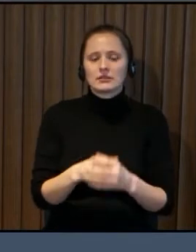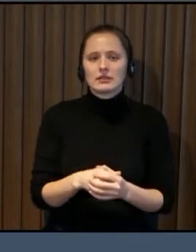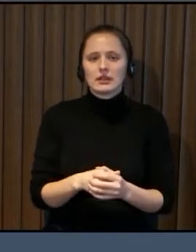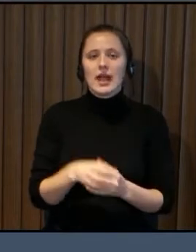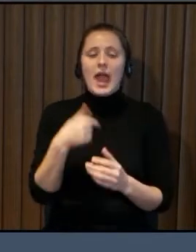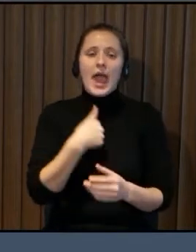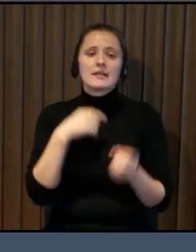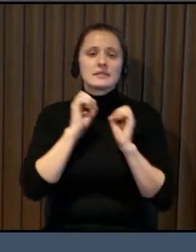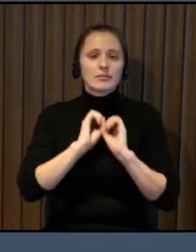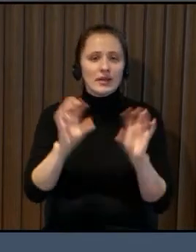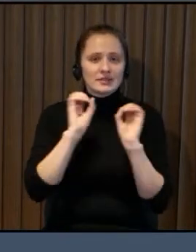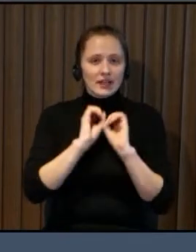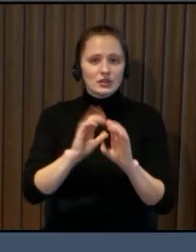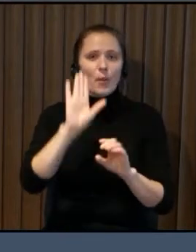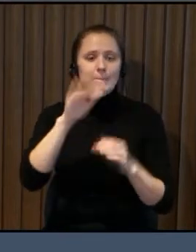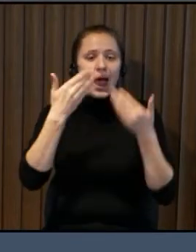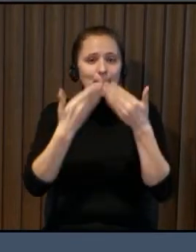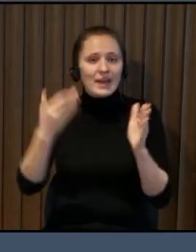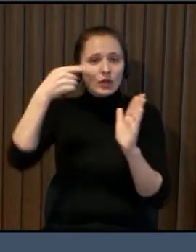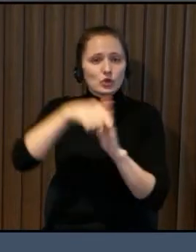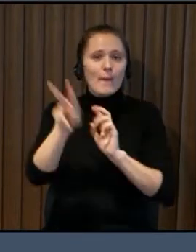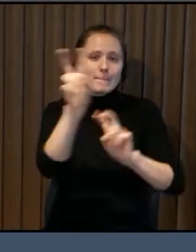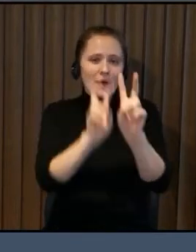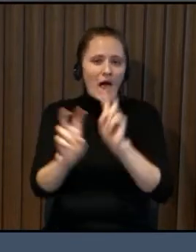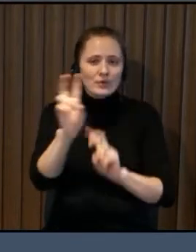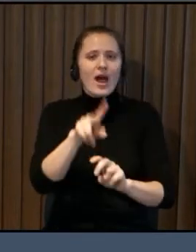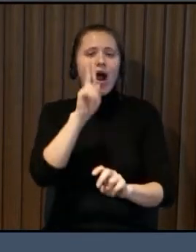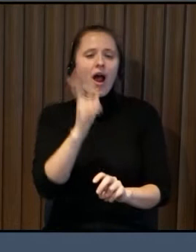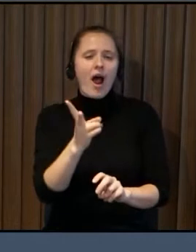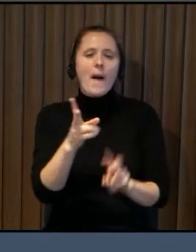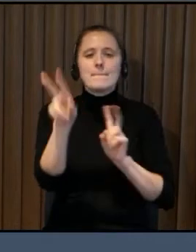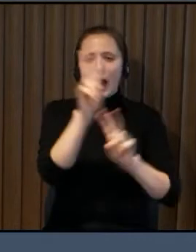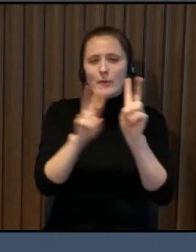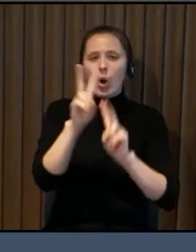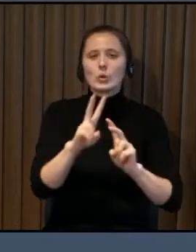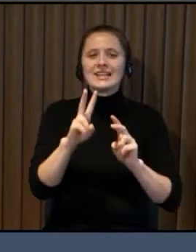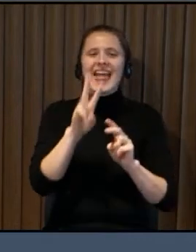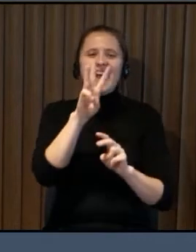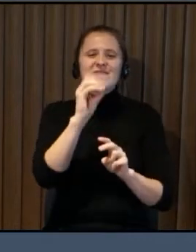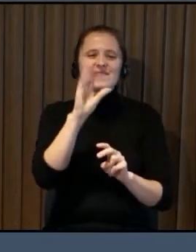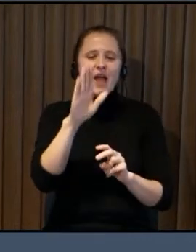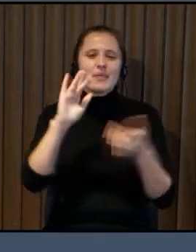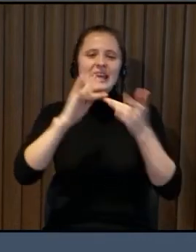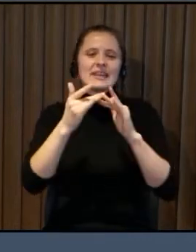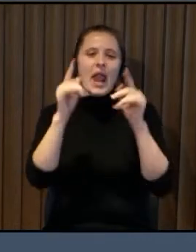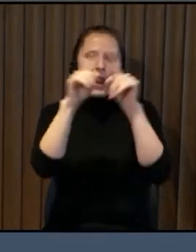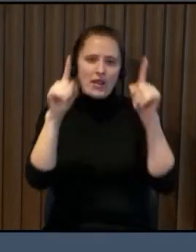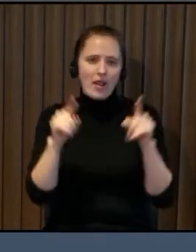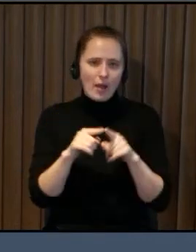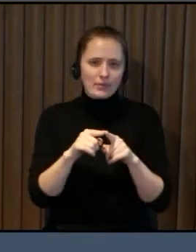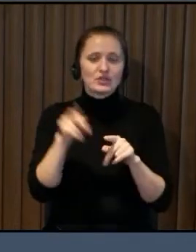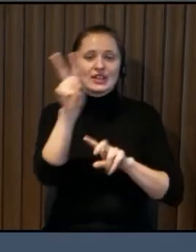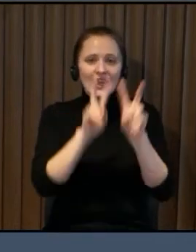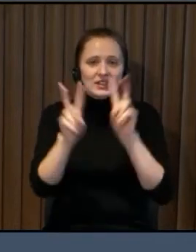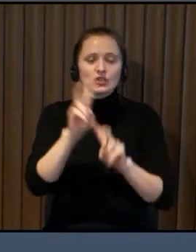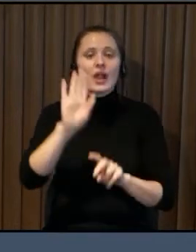it? Because I have told about checks of accessibility, how to test pages, and this